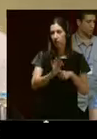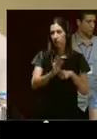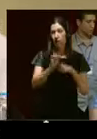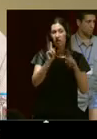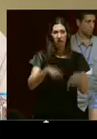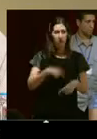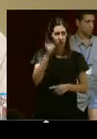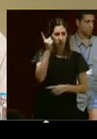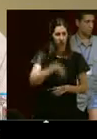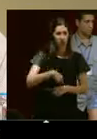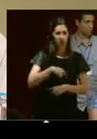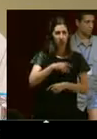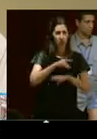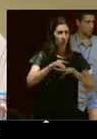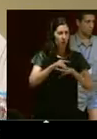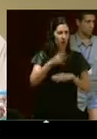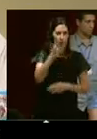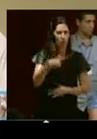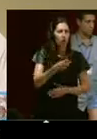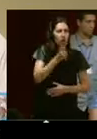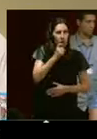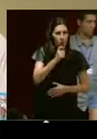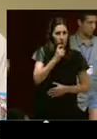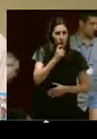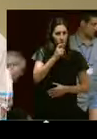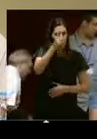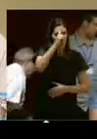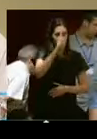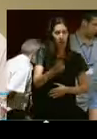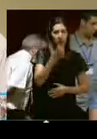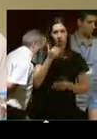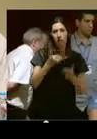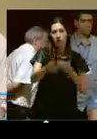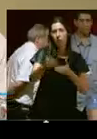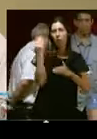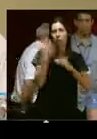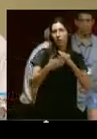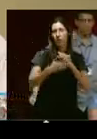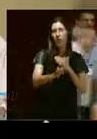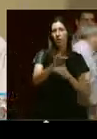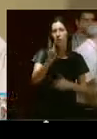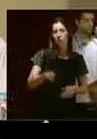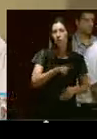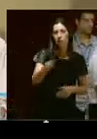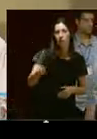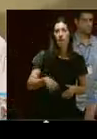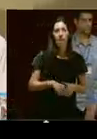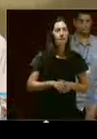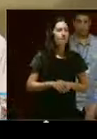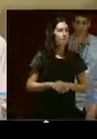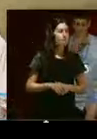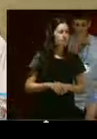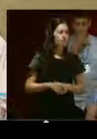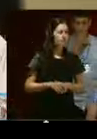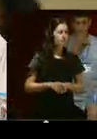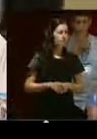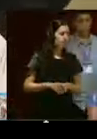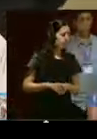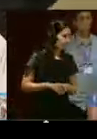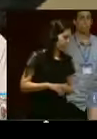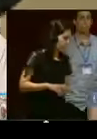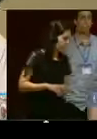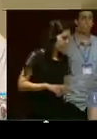issues, because you put together the databases and you probably took care of different rights. Are there any or is there any sort of